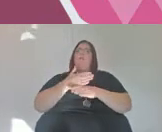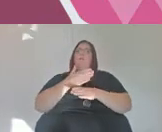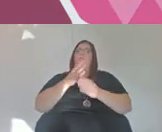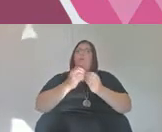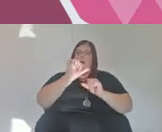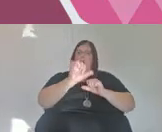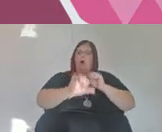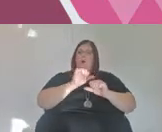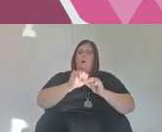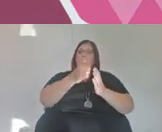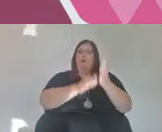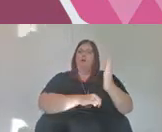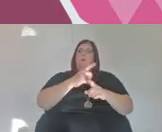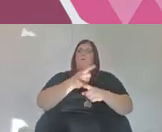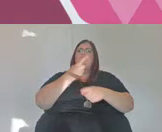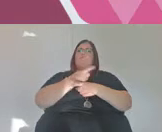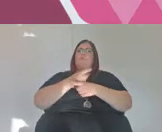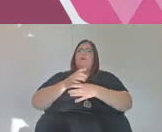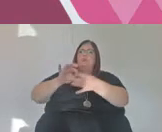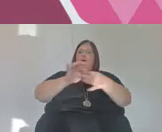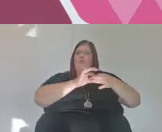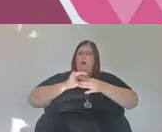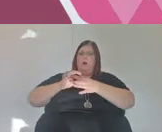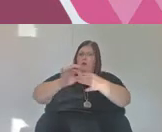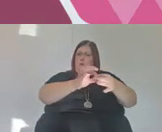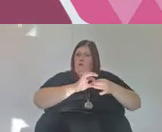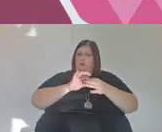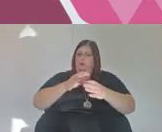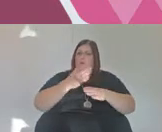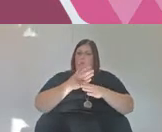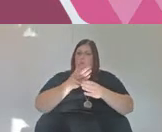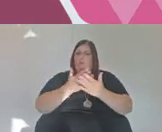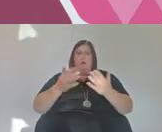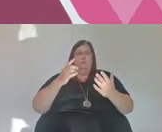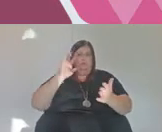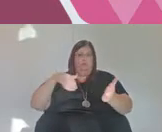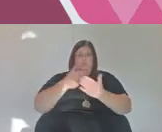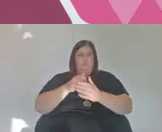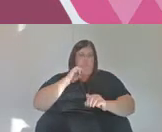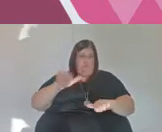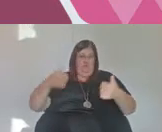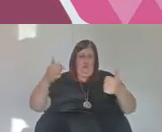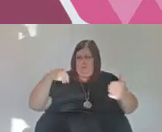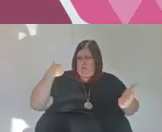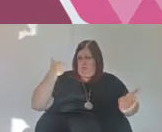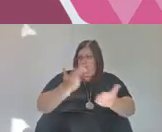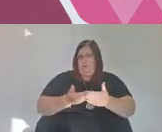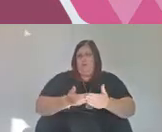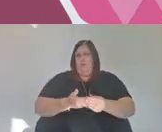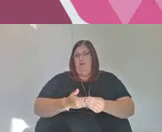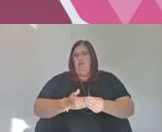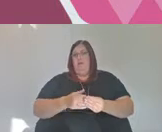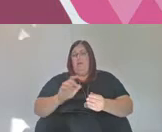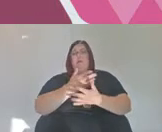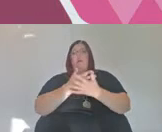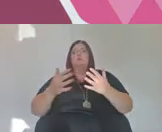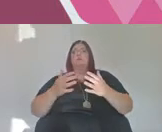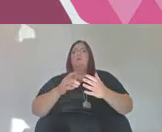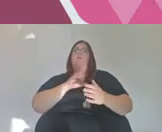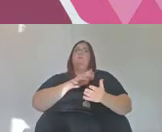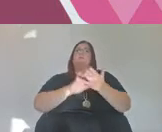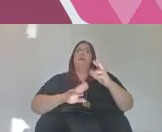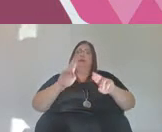ongoing programme called Talking Together for Change programme, which I understand has been well received by autism groups, parents